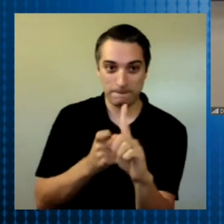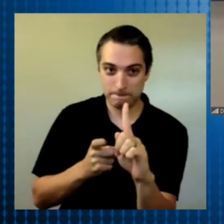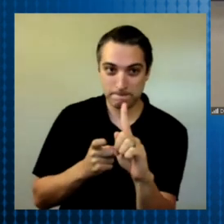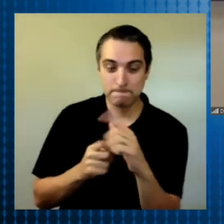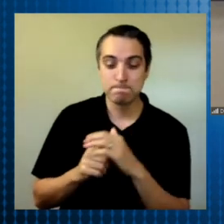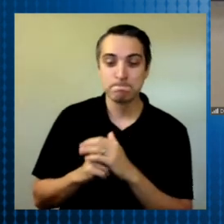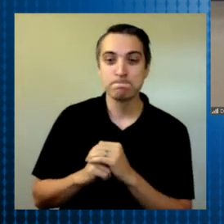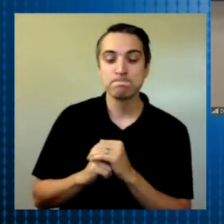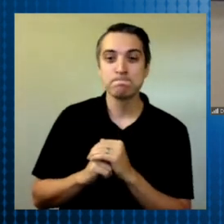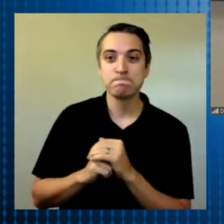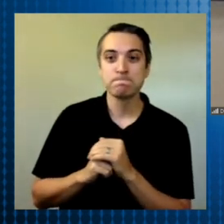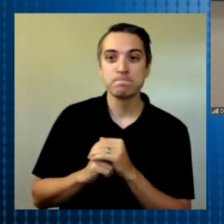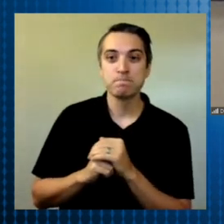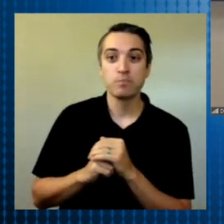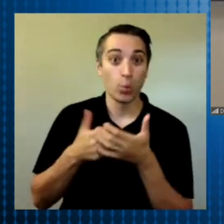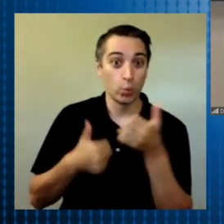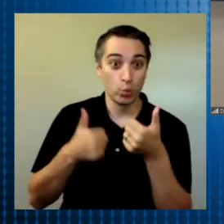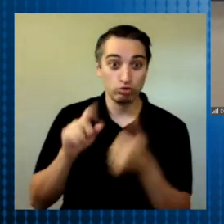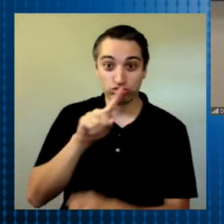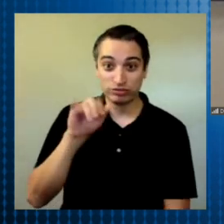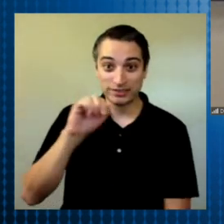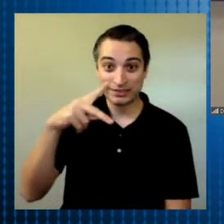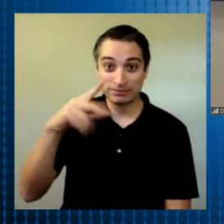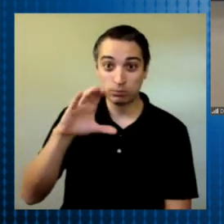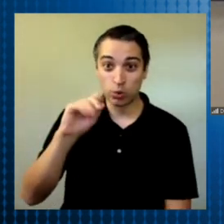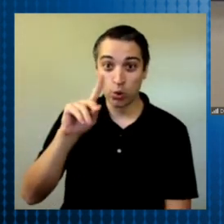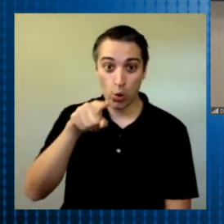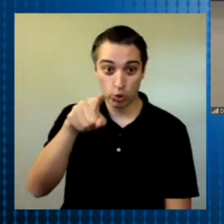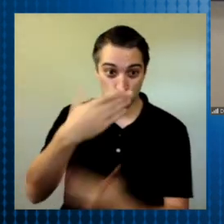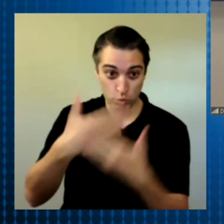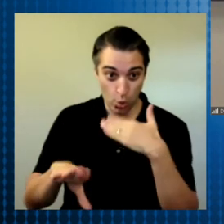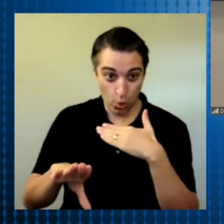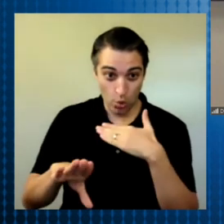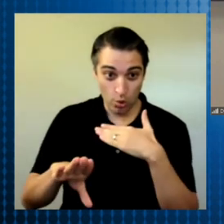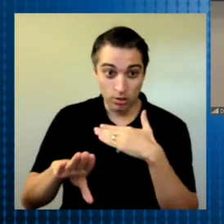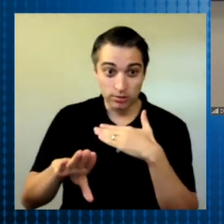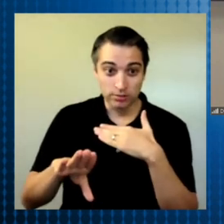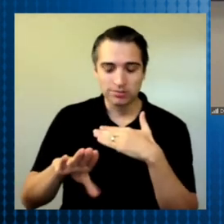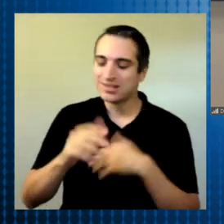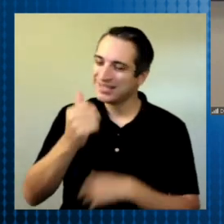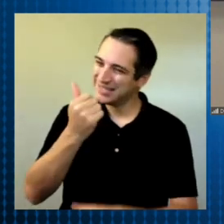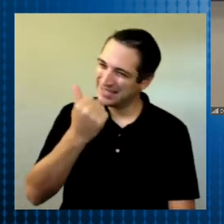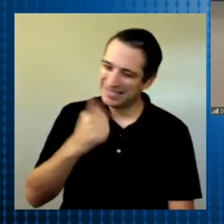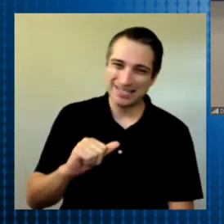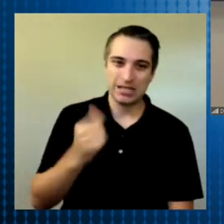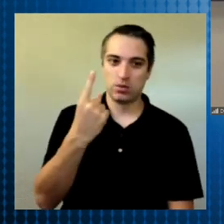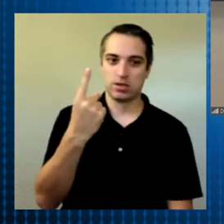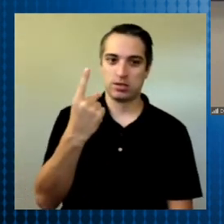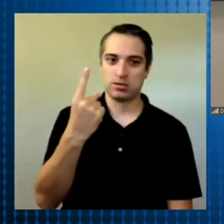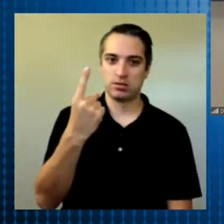no matter what zip code you're born in, I believe that anybody